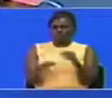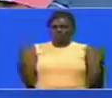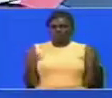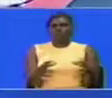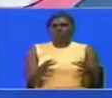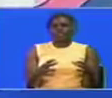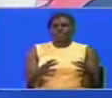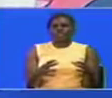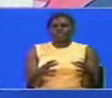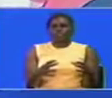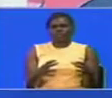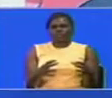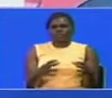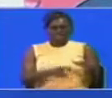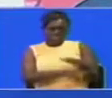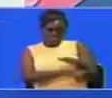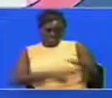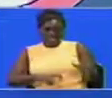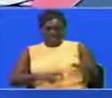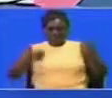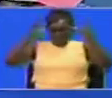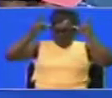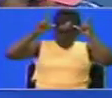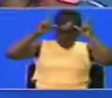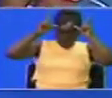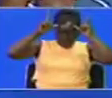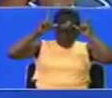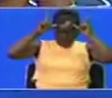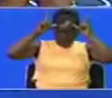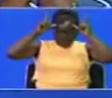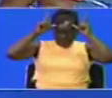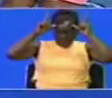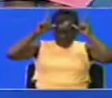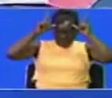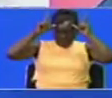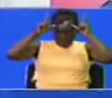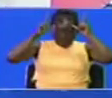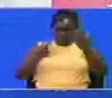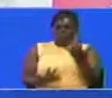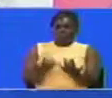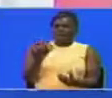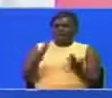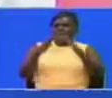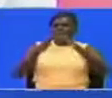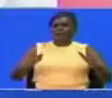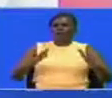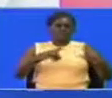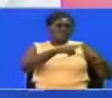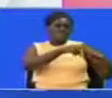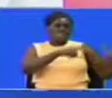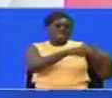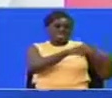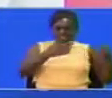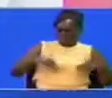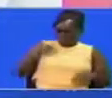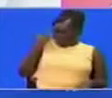communities, drive livestock, burn houses, kill